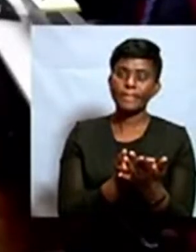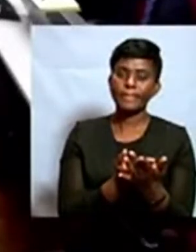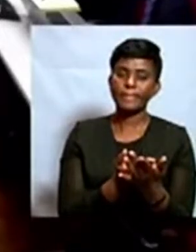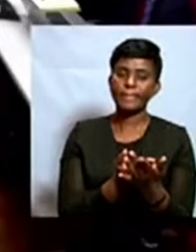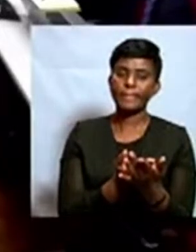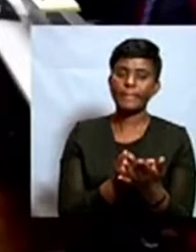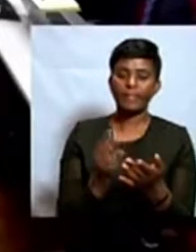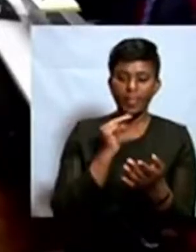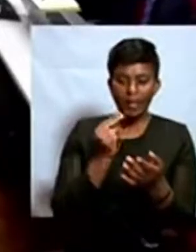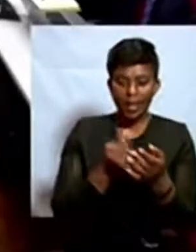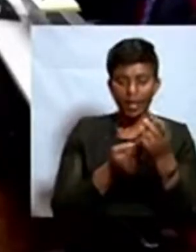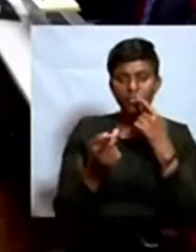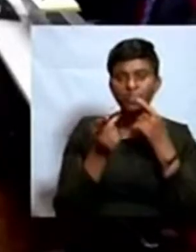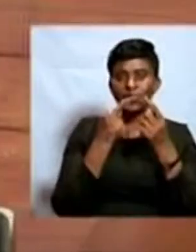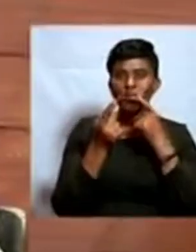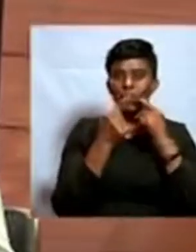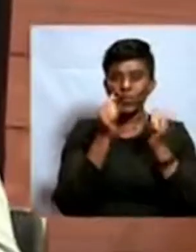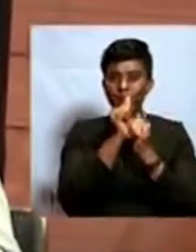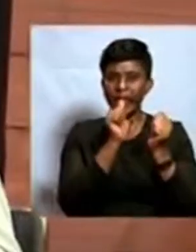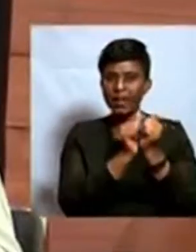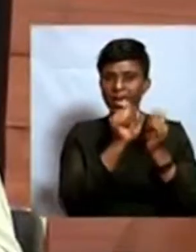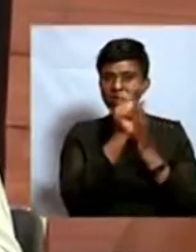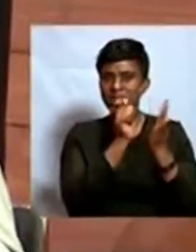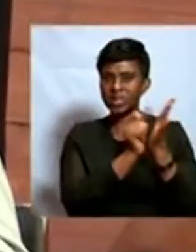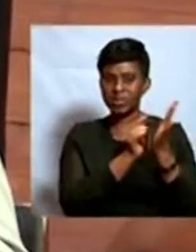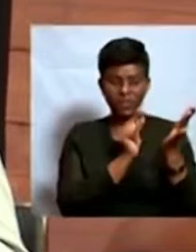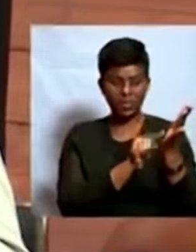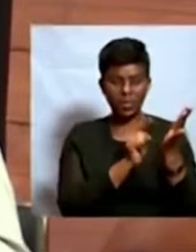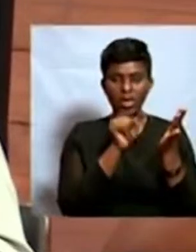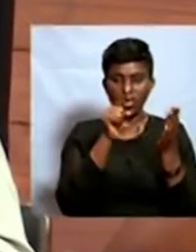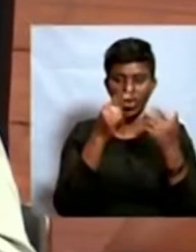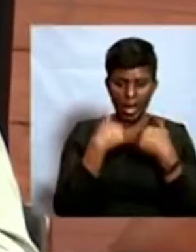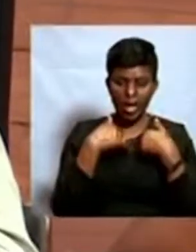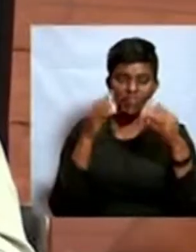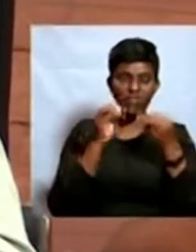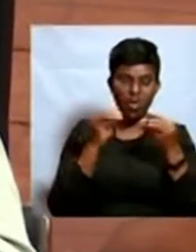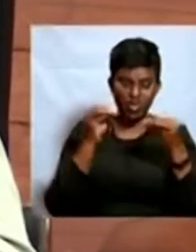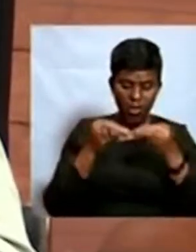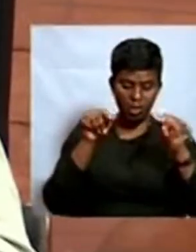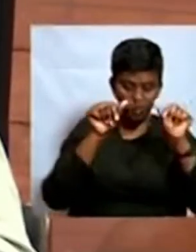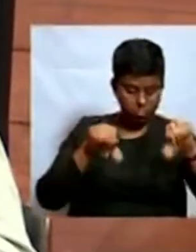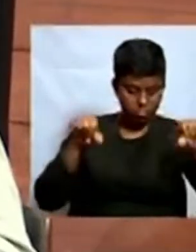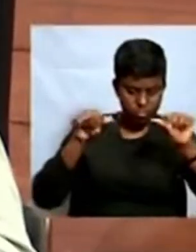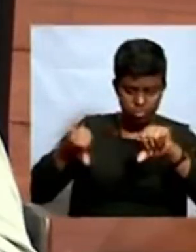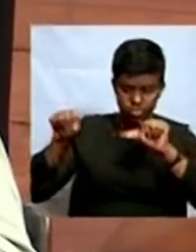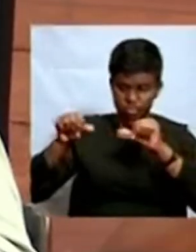When we talk of the law, you do a lot of analysis.